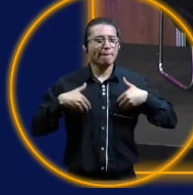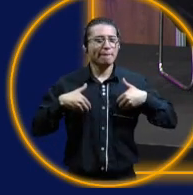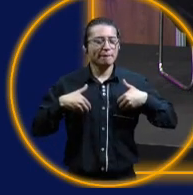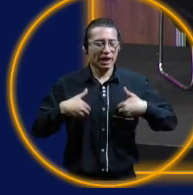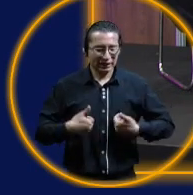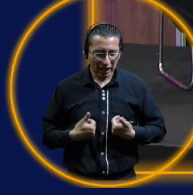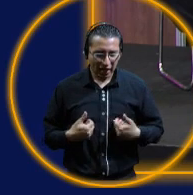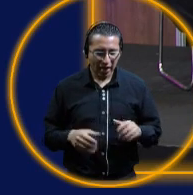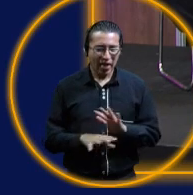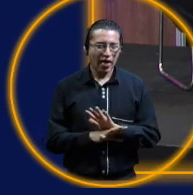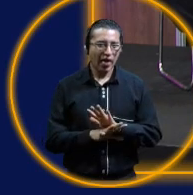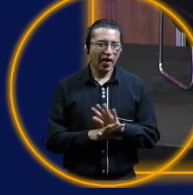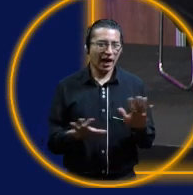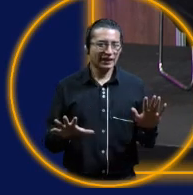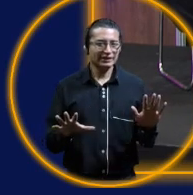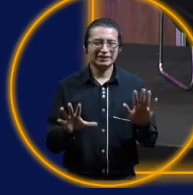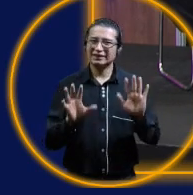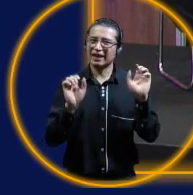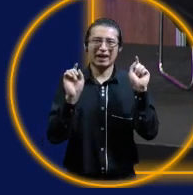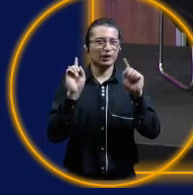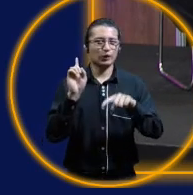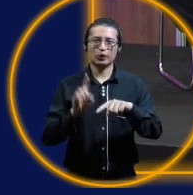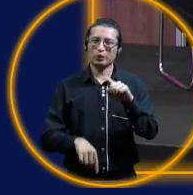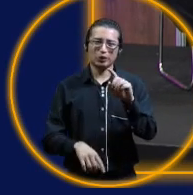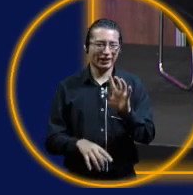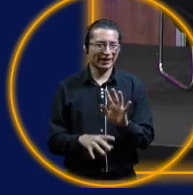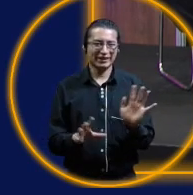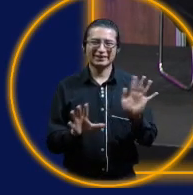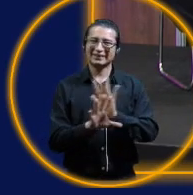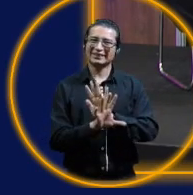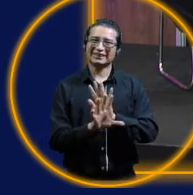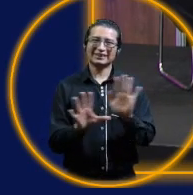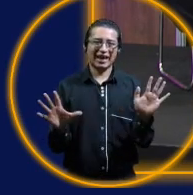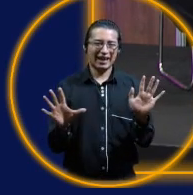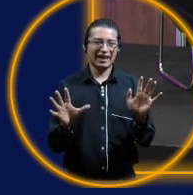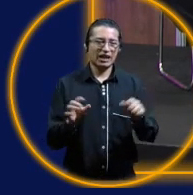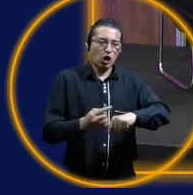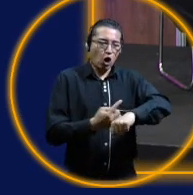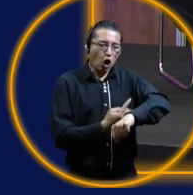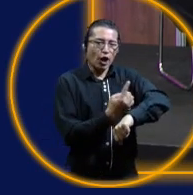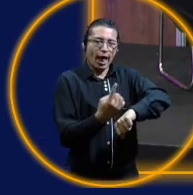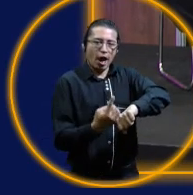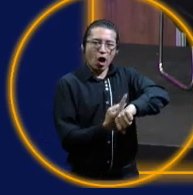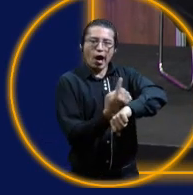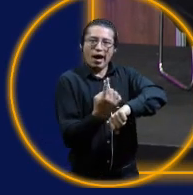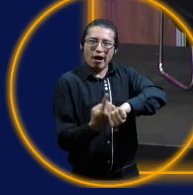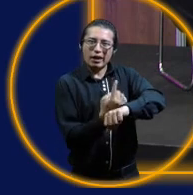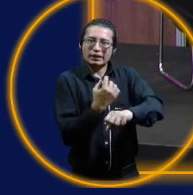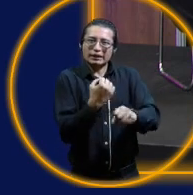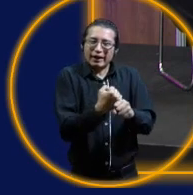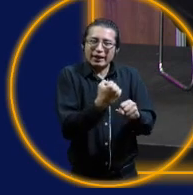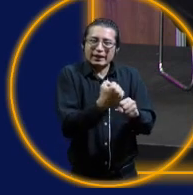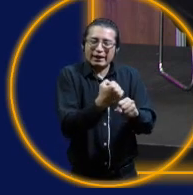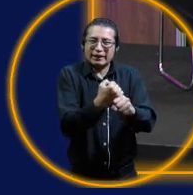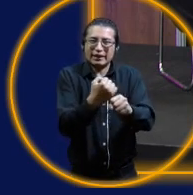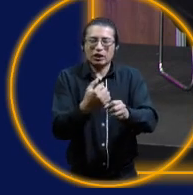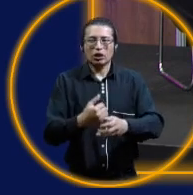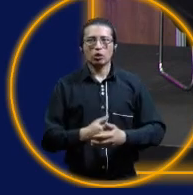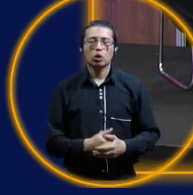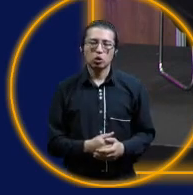And the whole time, while everything was... Now looking back, the peak of my career so far, it never